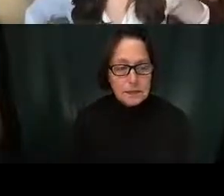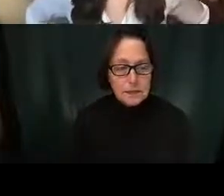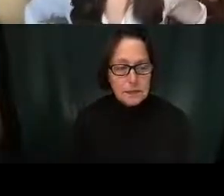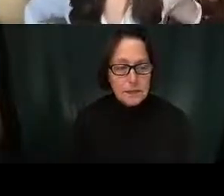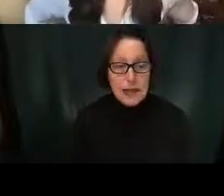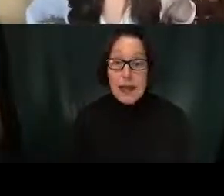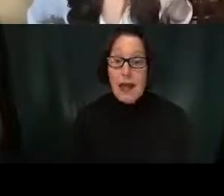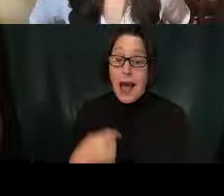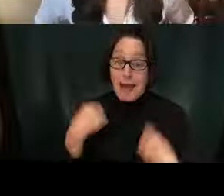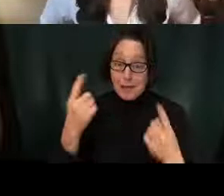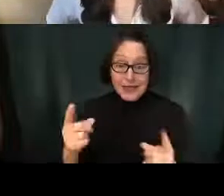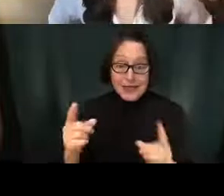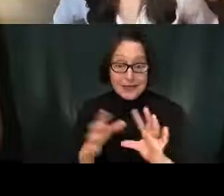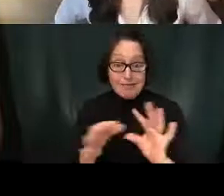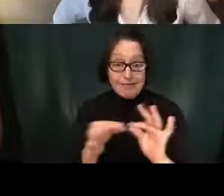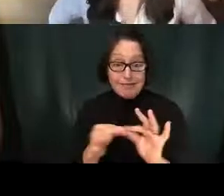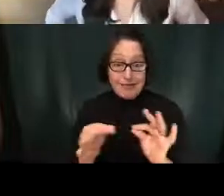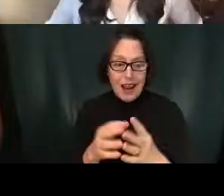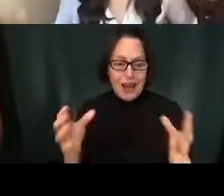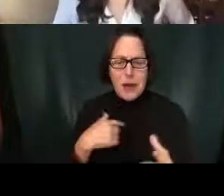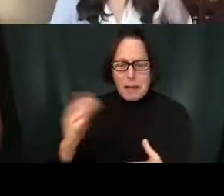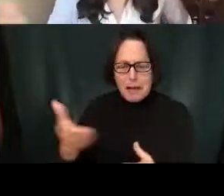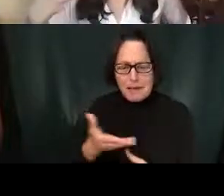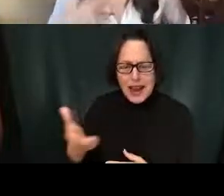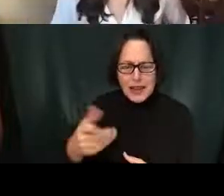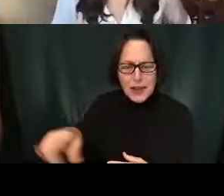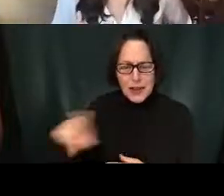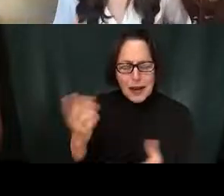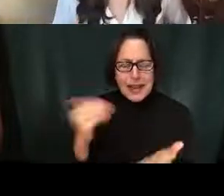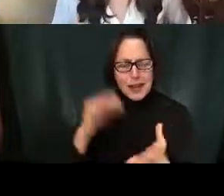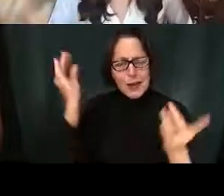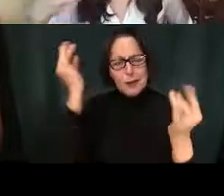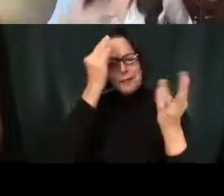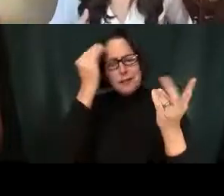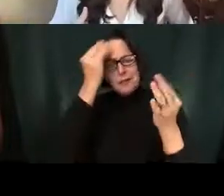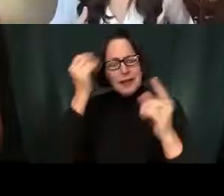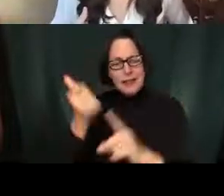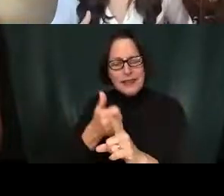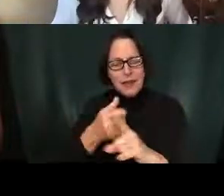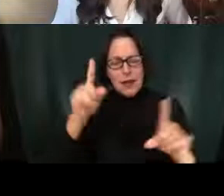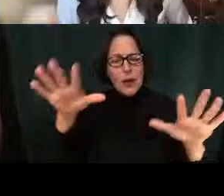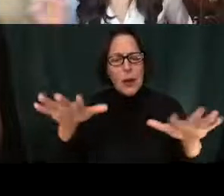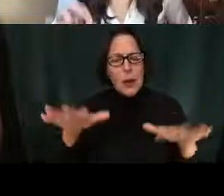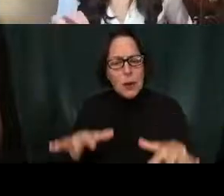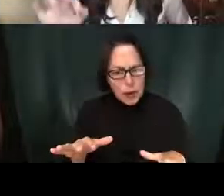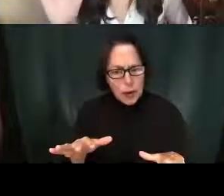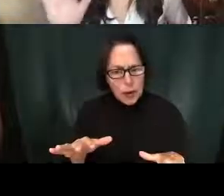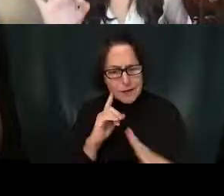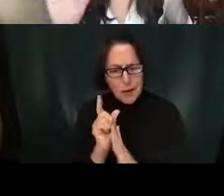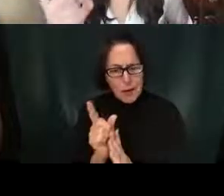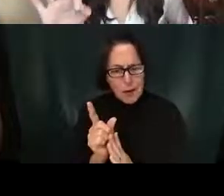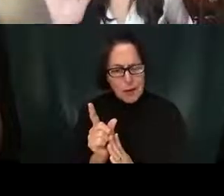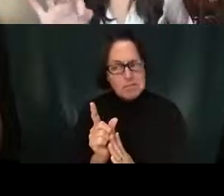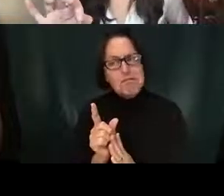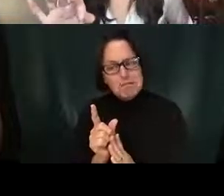So I've been talking a lot, and so I'm going to invite you again to practice some reflection, slowing down for a moment and reflecting on